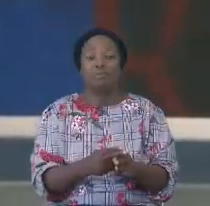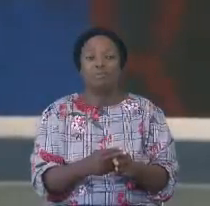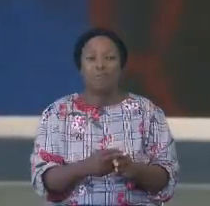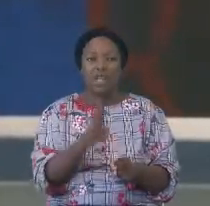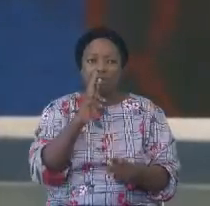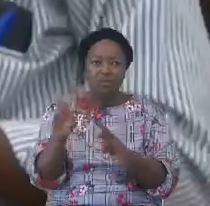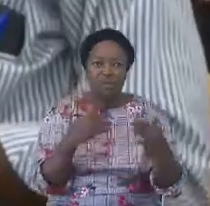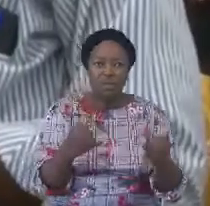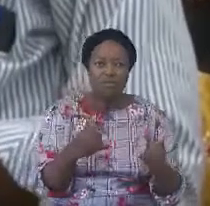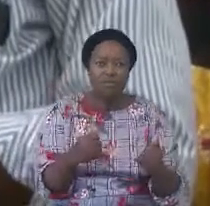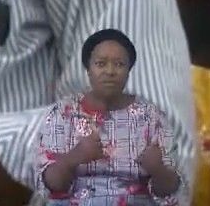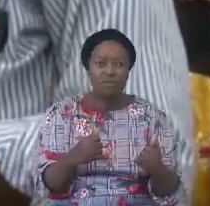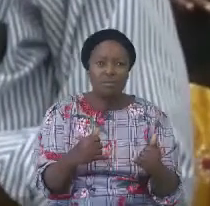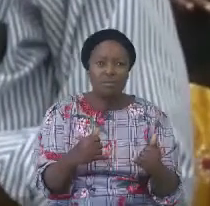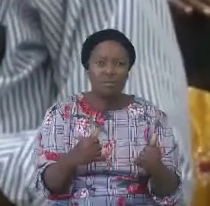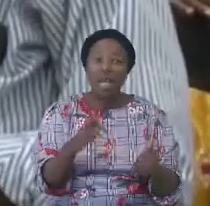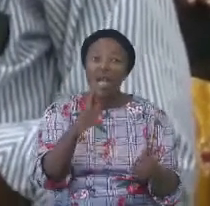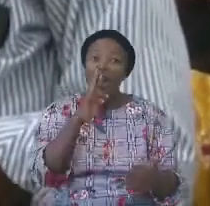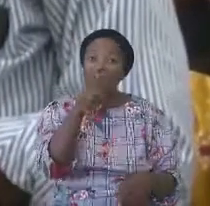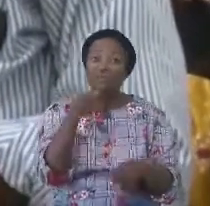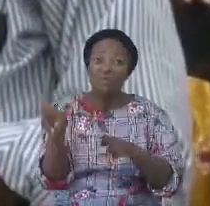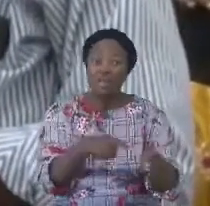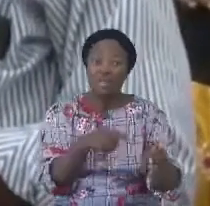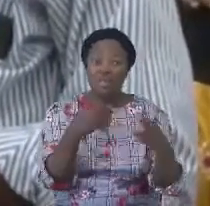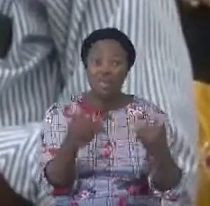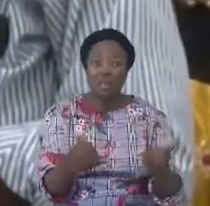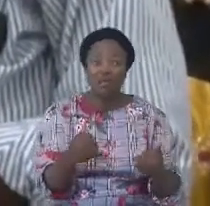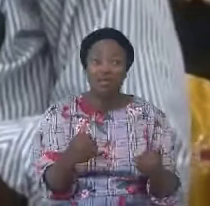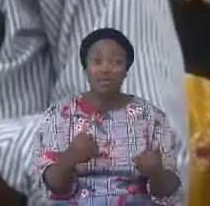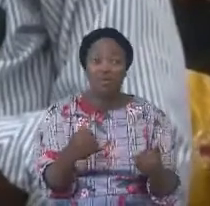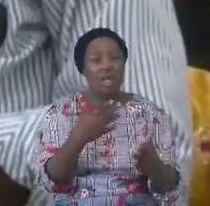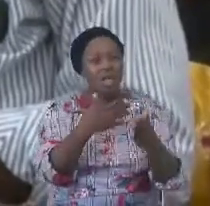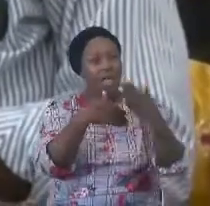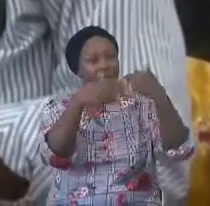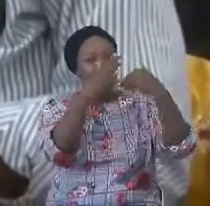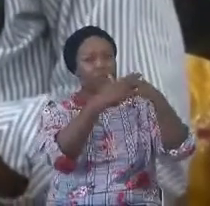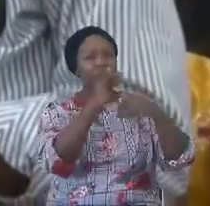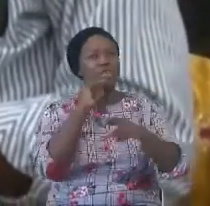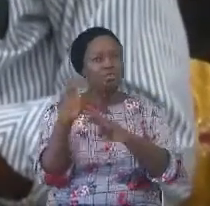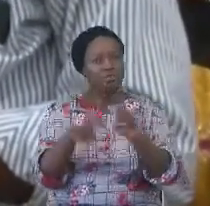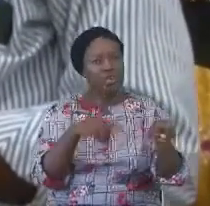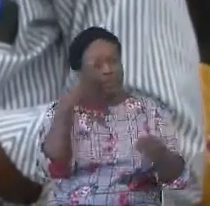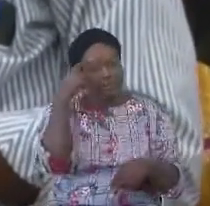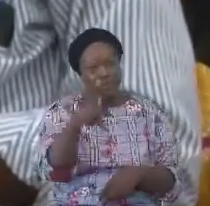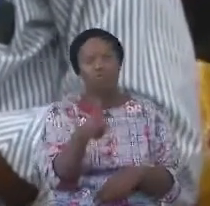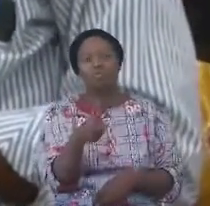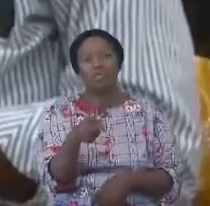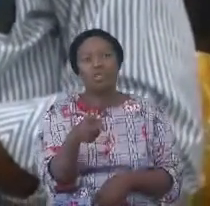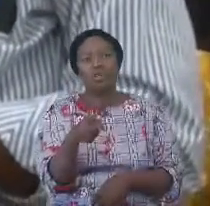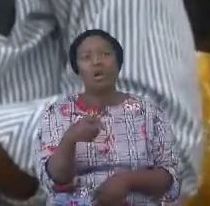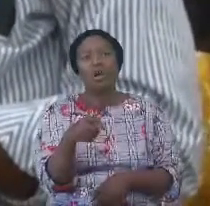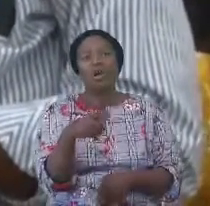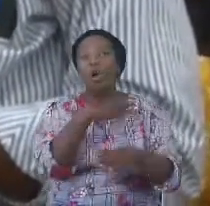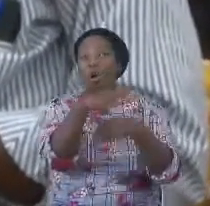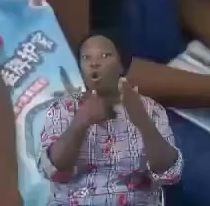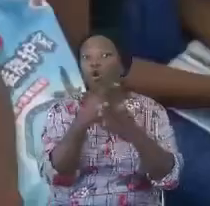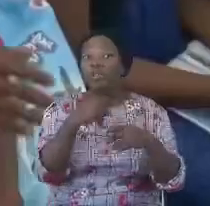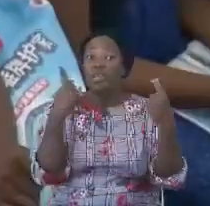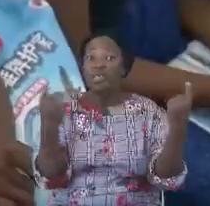It will be done today for you in Jesus' name. Are you ready? I said, are you ready?